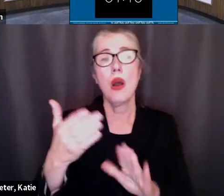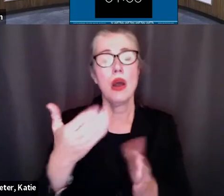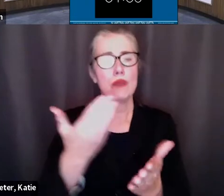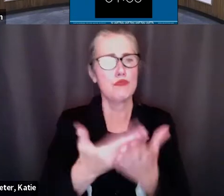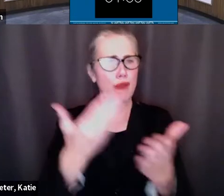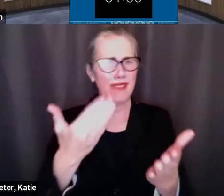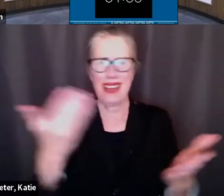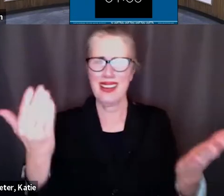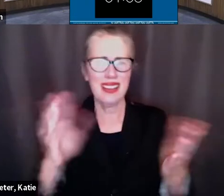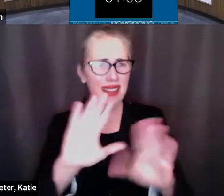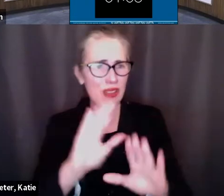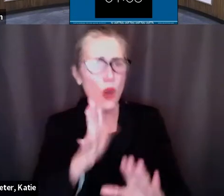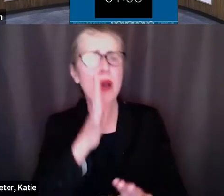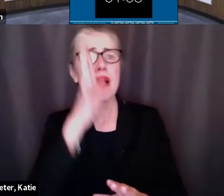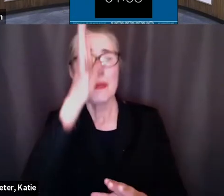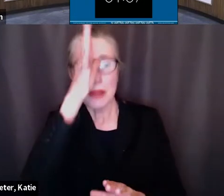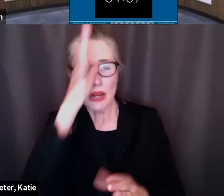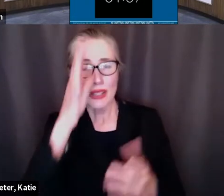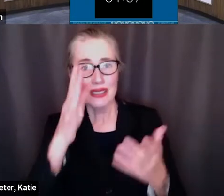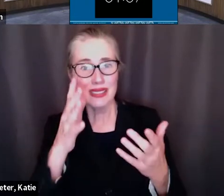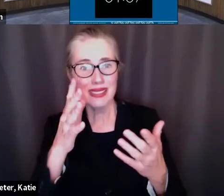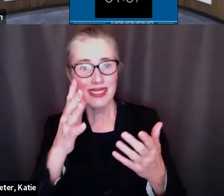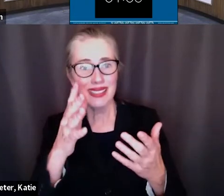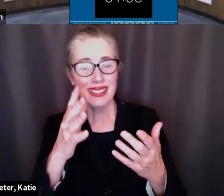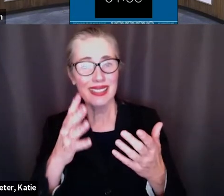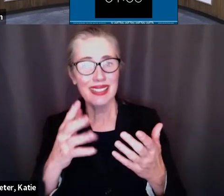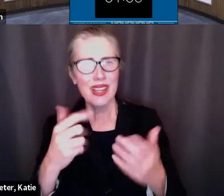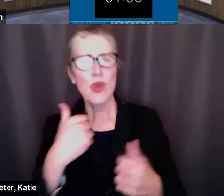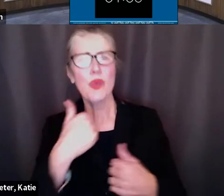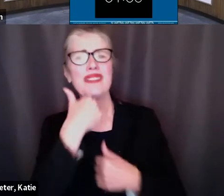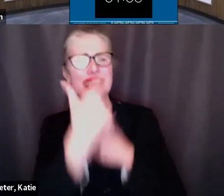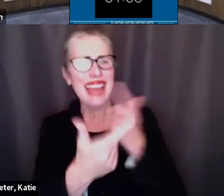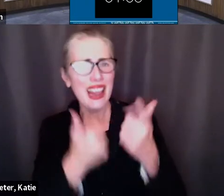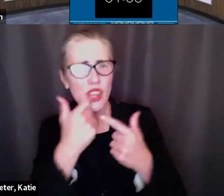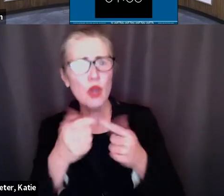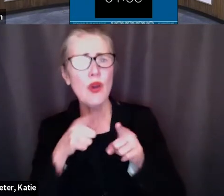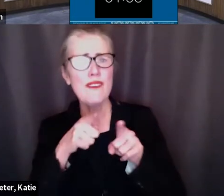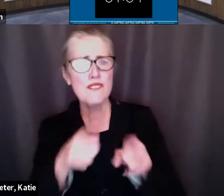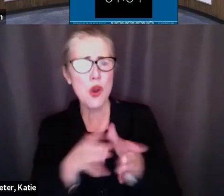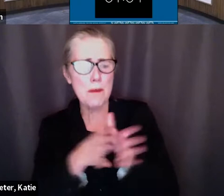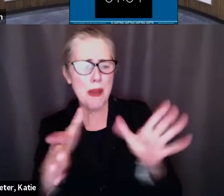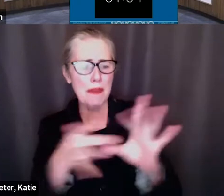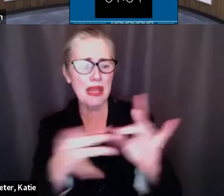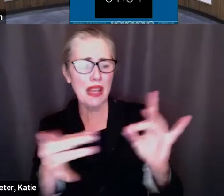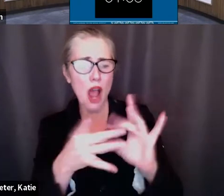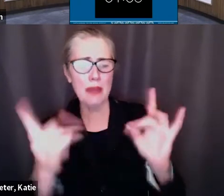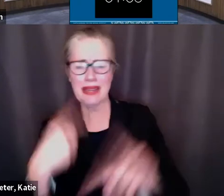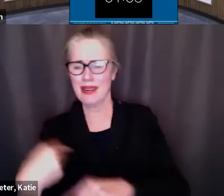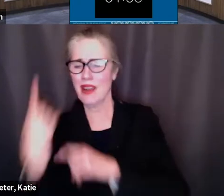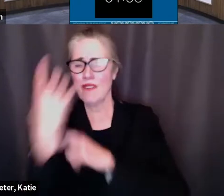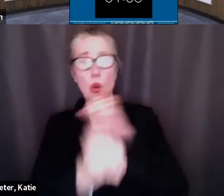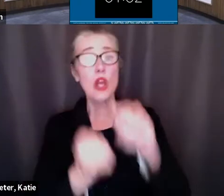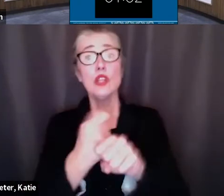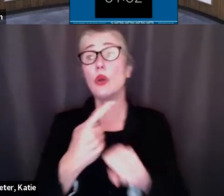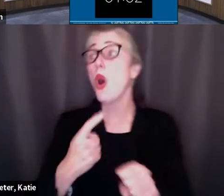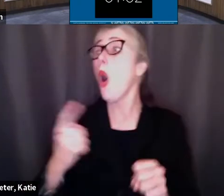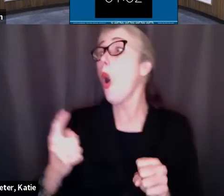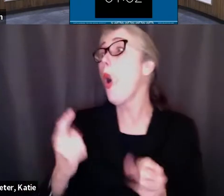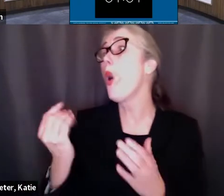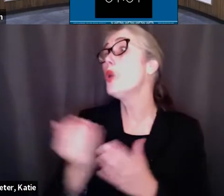all stuff that parents and you know people have been saying in public comment for a year and you guys are just saying oh this is new